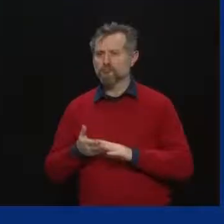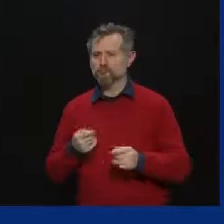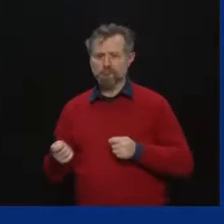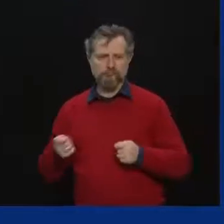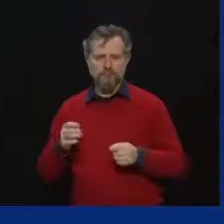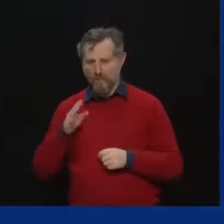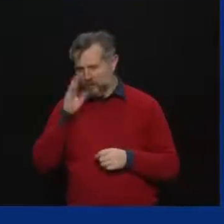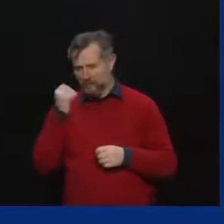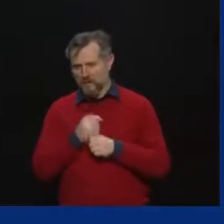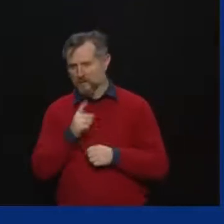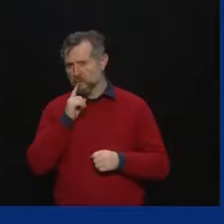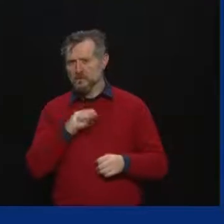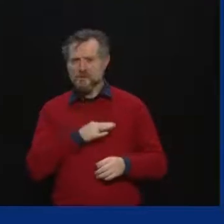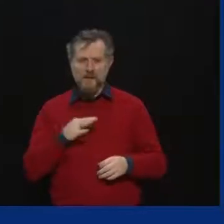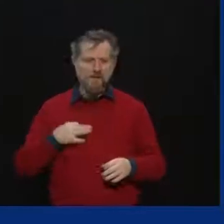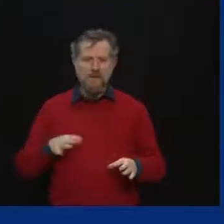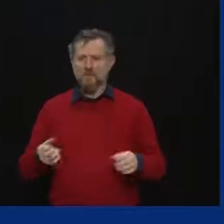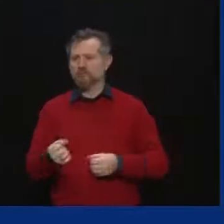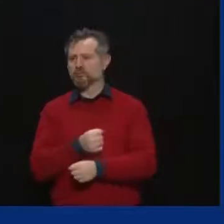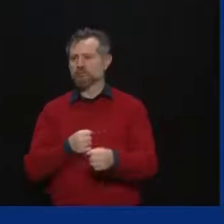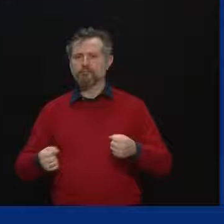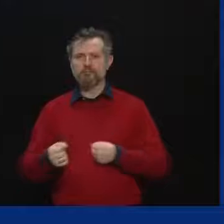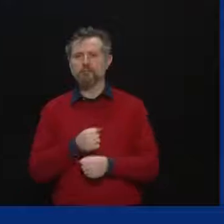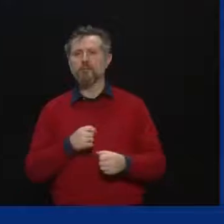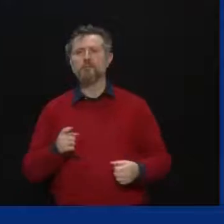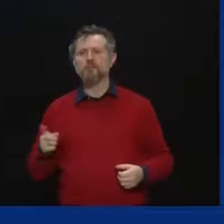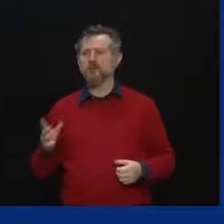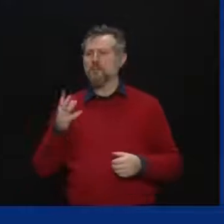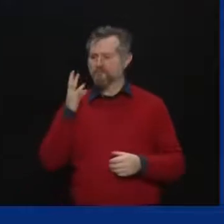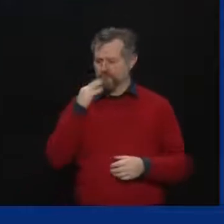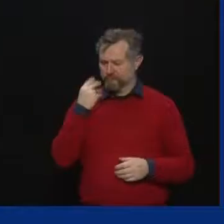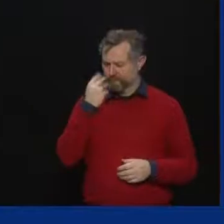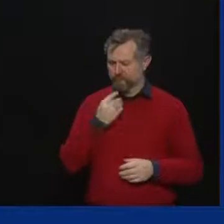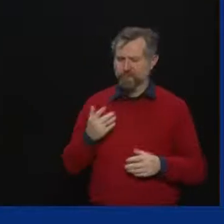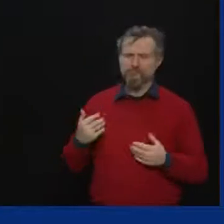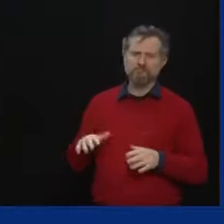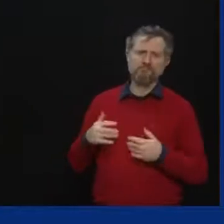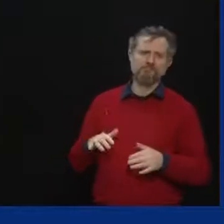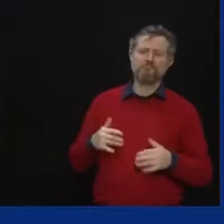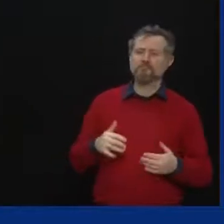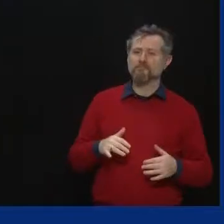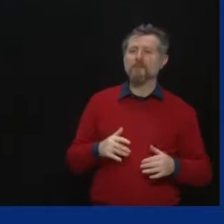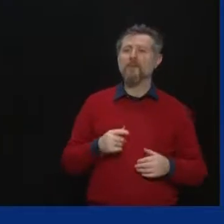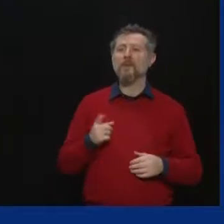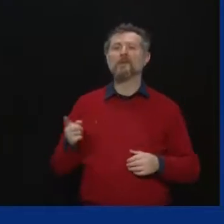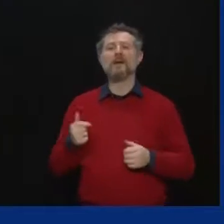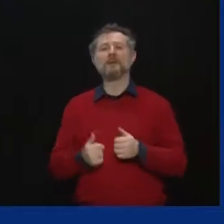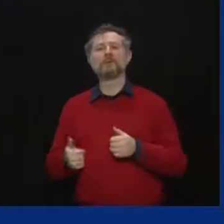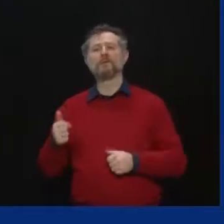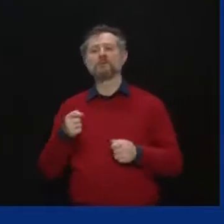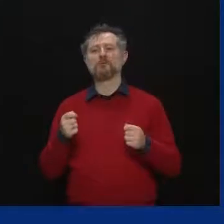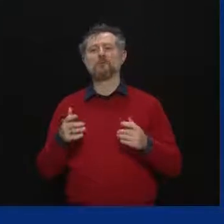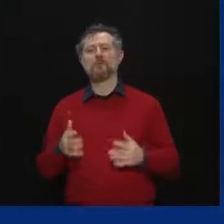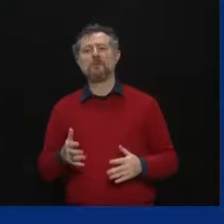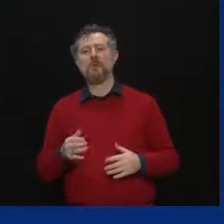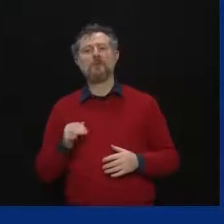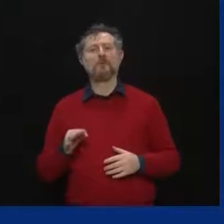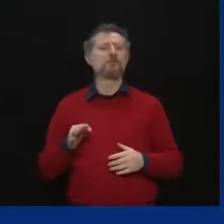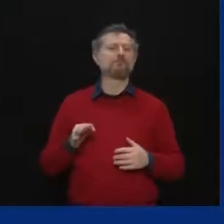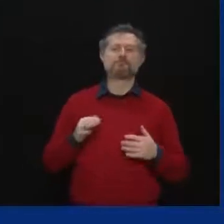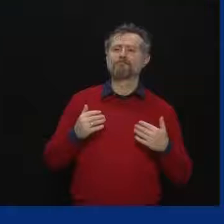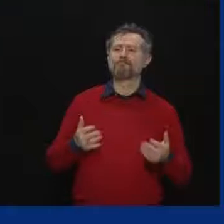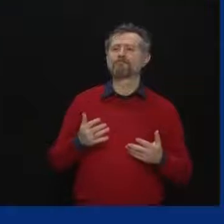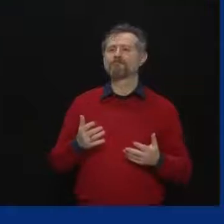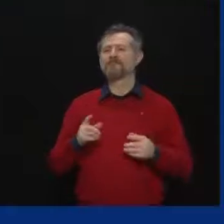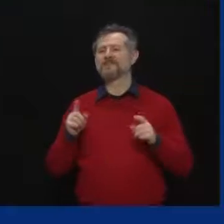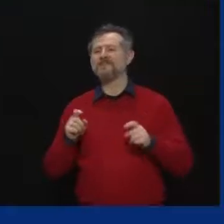are so grateful to have someone with her background and experience to be able to help us, as well as she is the executive director of the Test and Trace course.